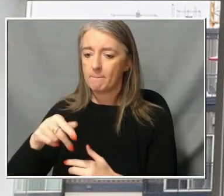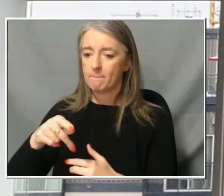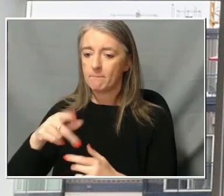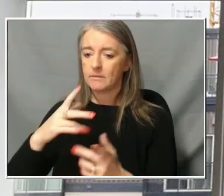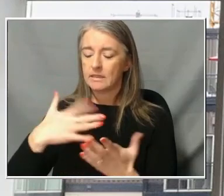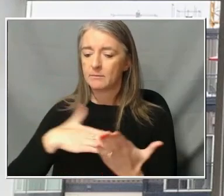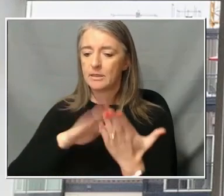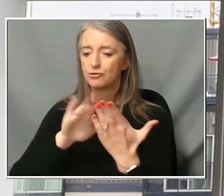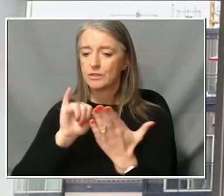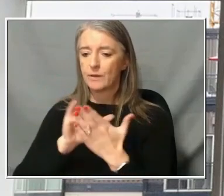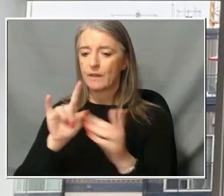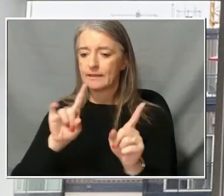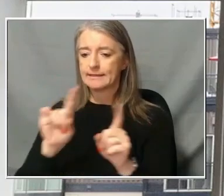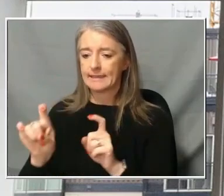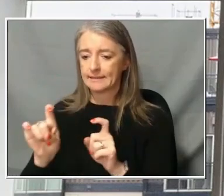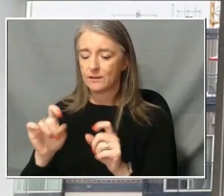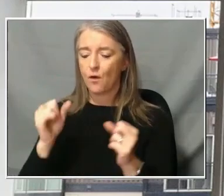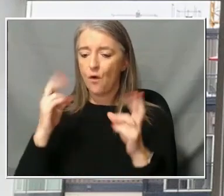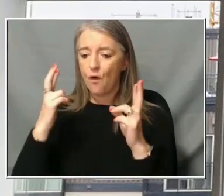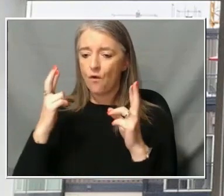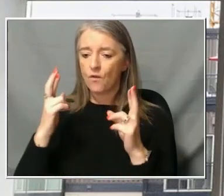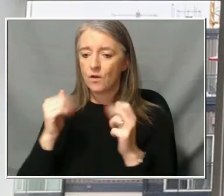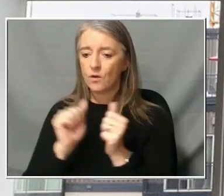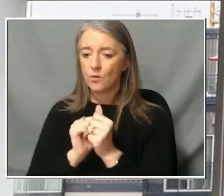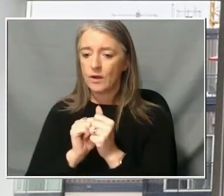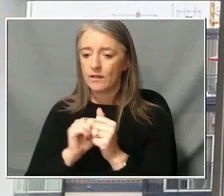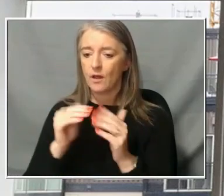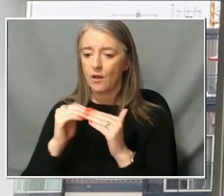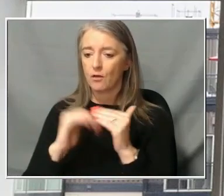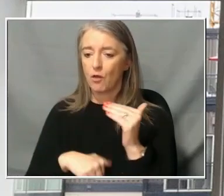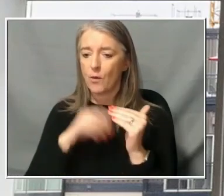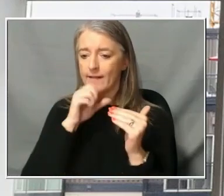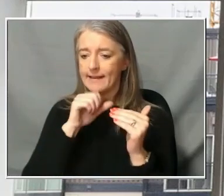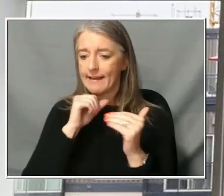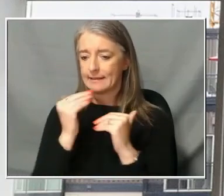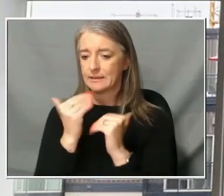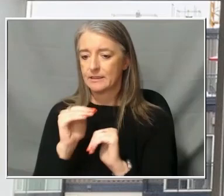with colonoscopies. So hopefully, with lowering the age limit for